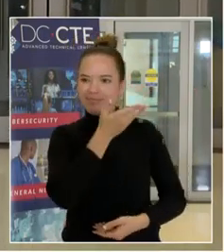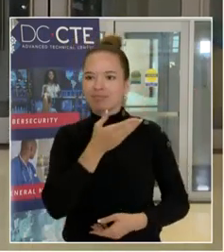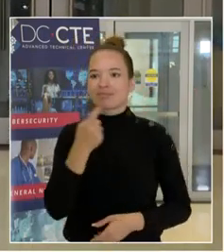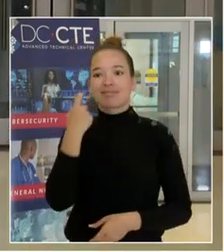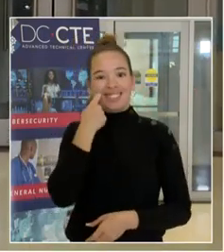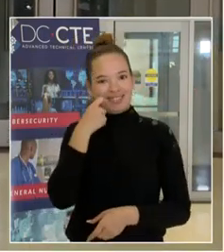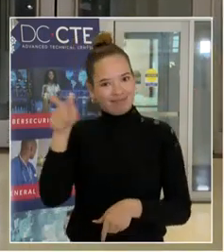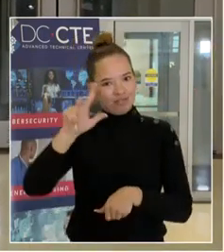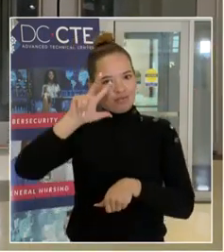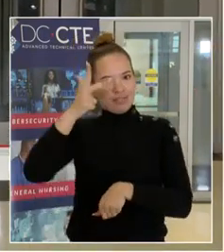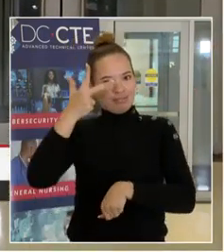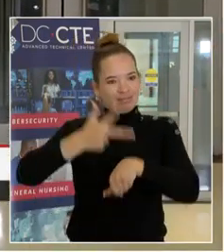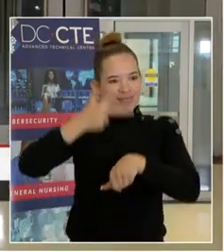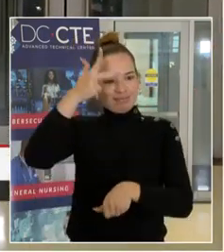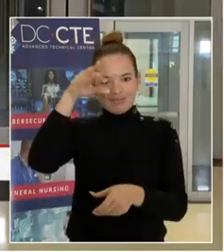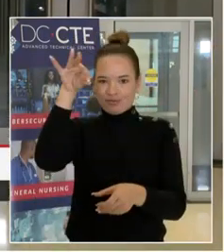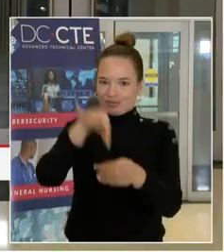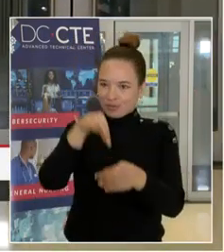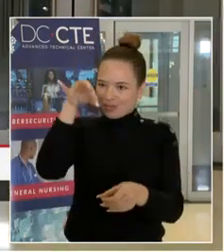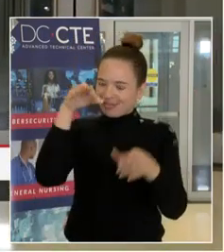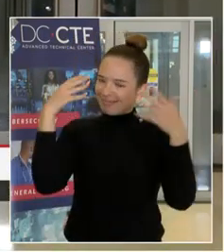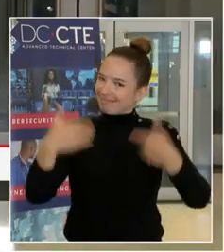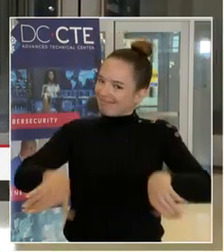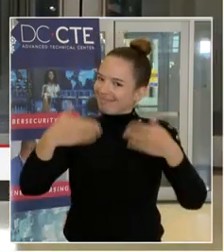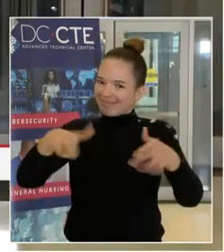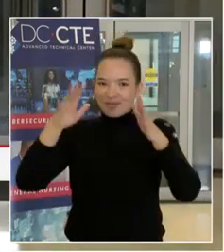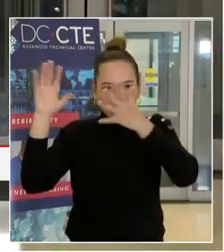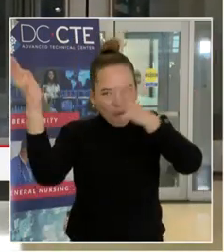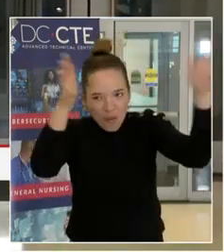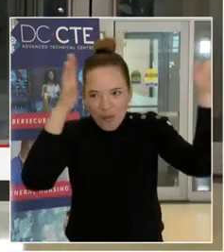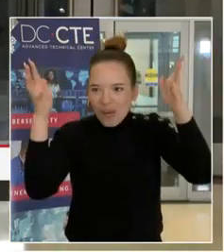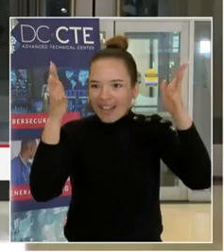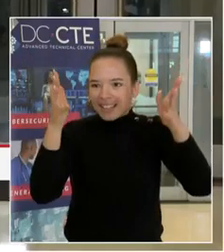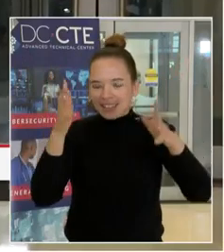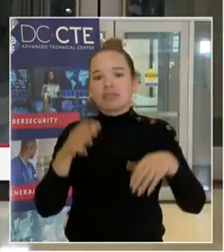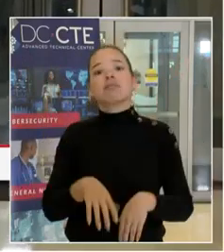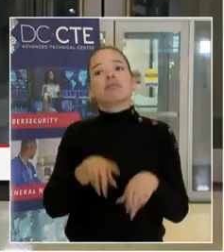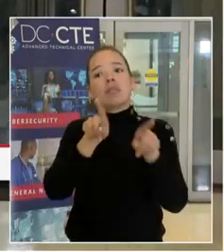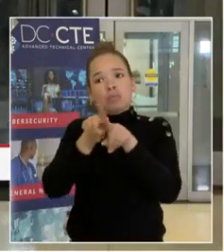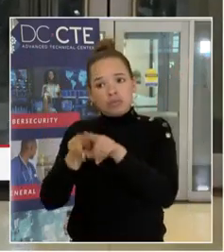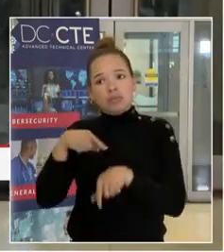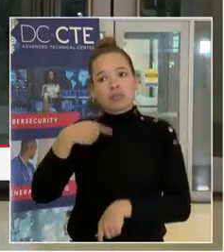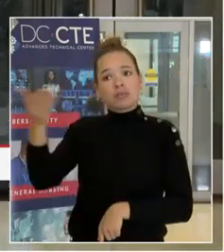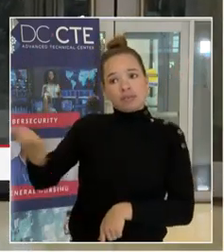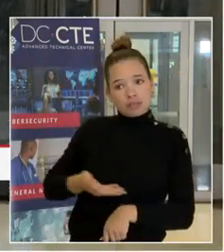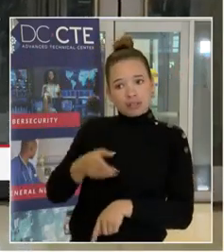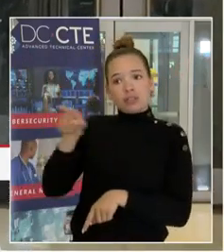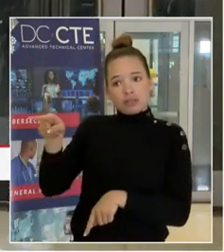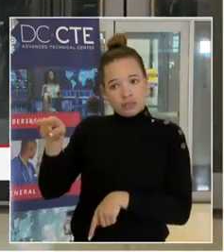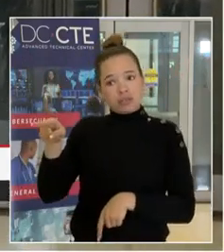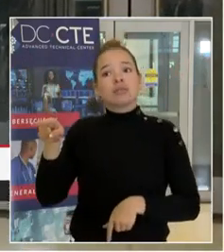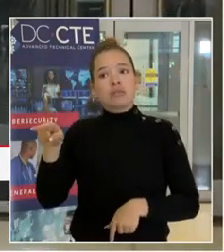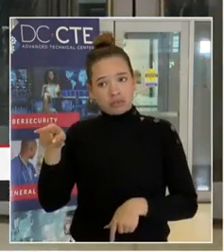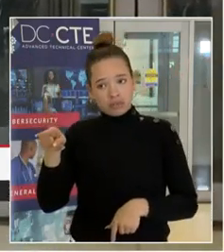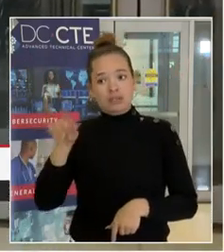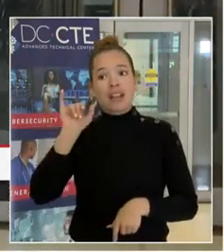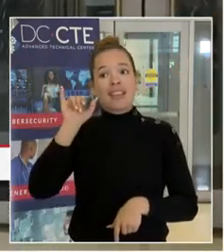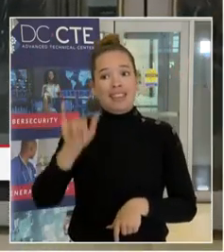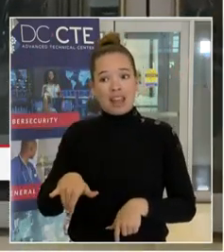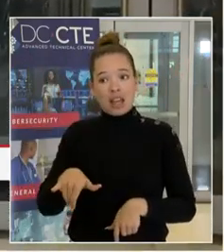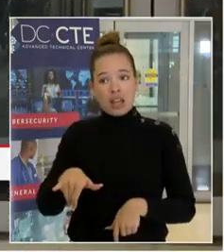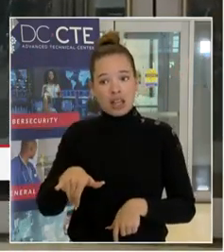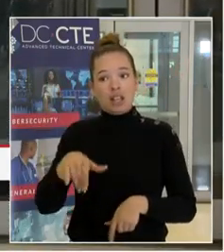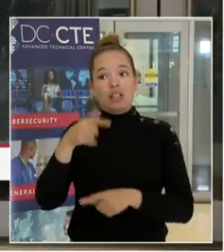And I want to welcome Superintendent Grant. Christina Grant is here, and many of our colleagues from the Office of the